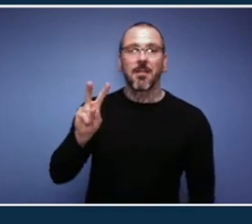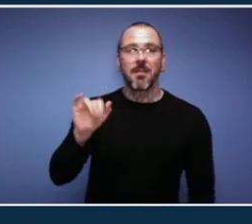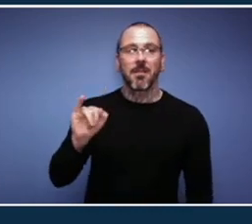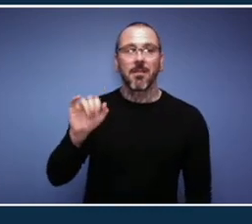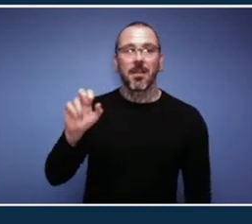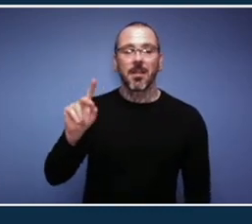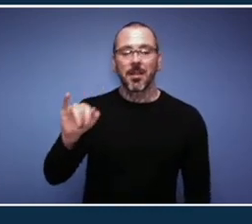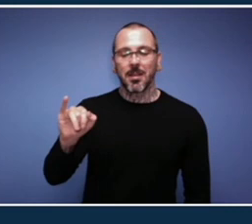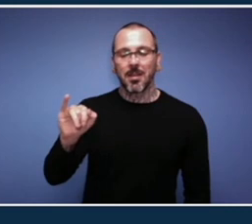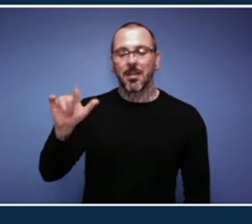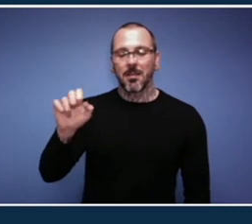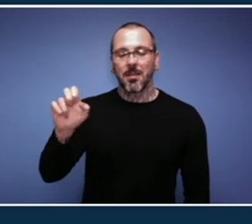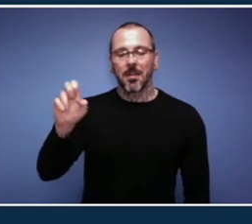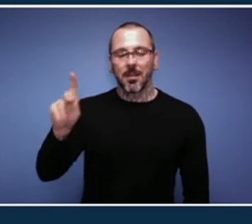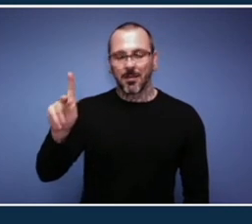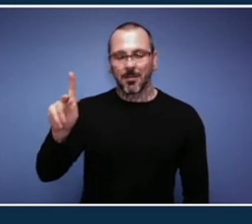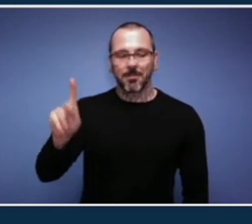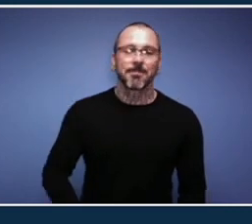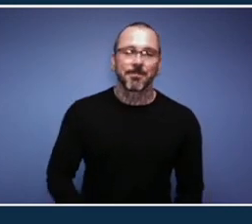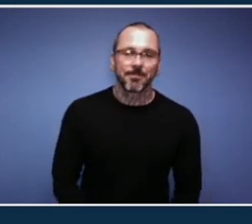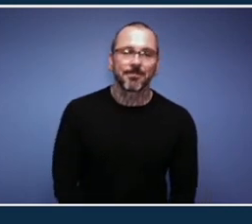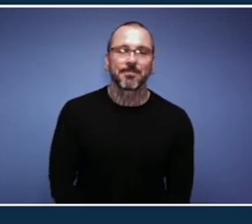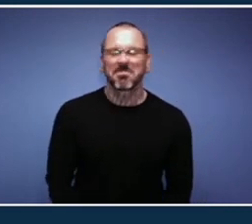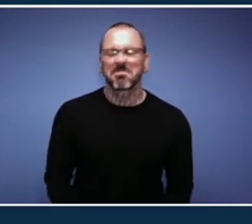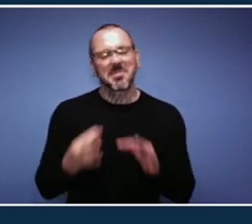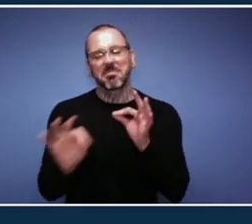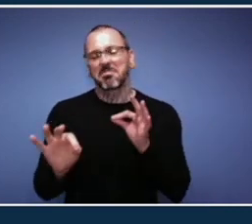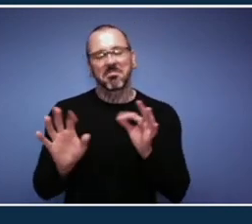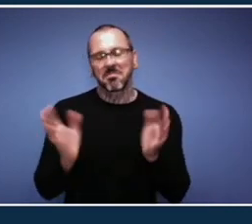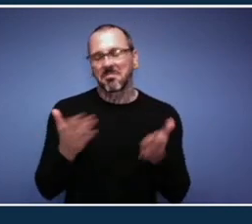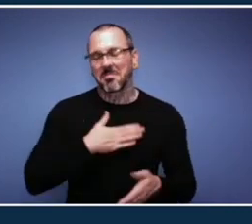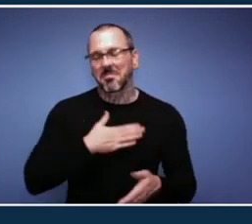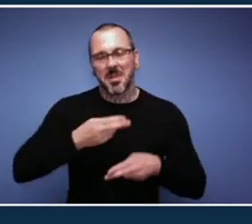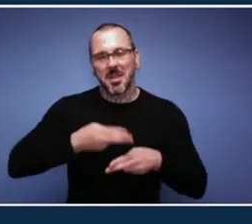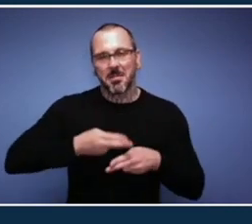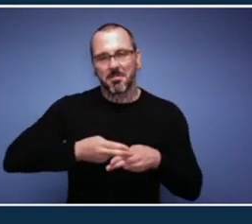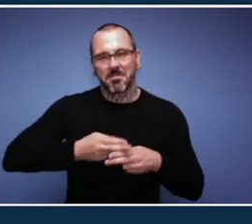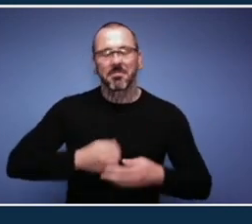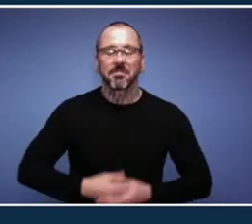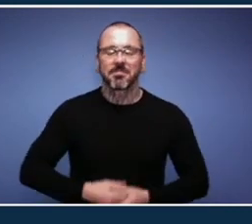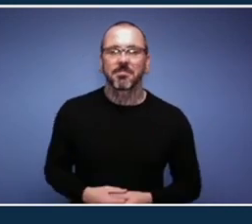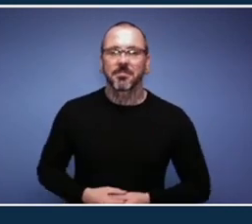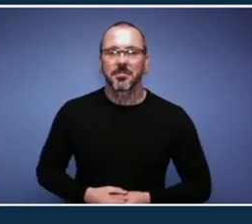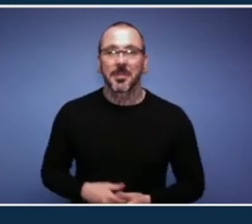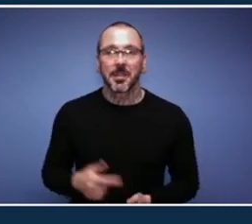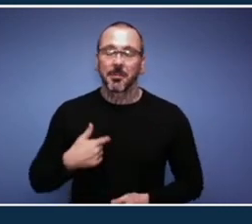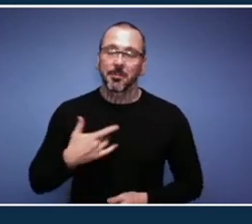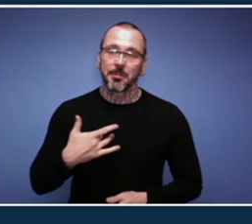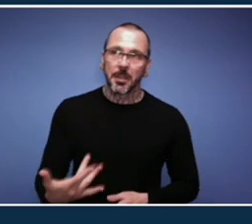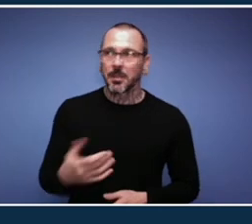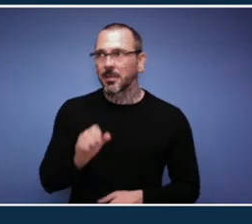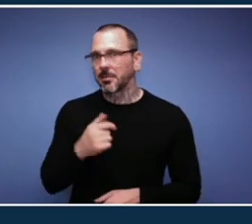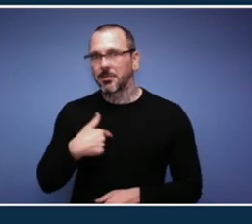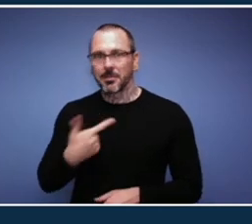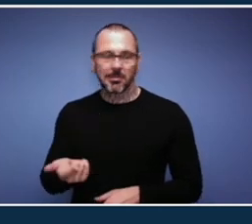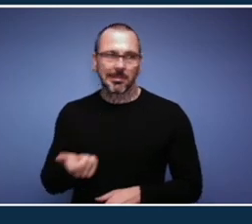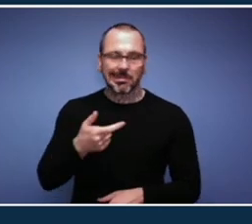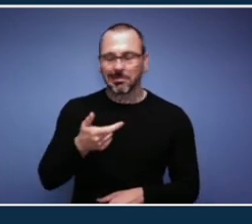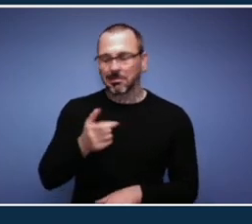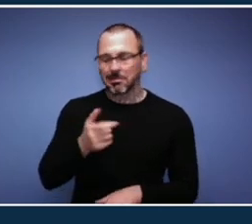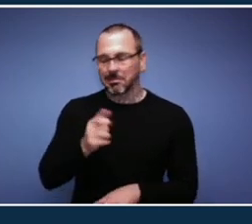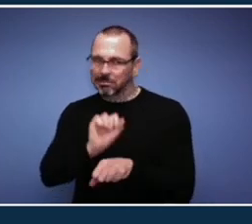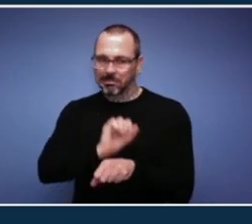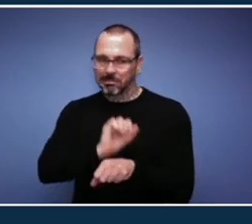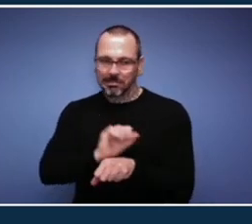simple. So, and I'm a workaholic, so feel free to ask me a